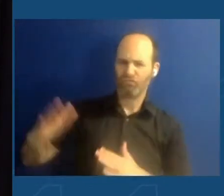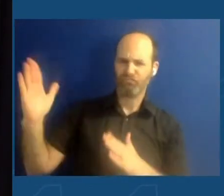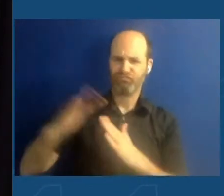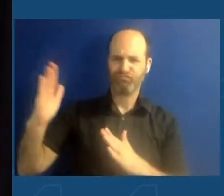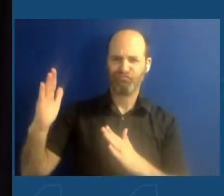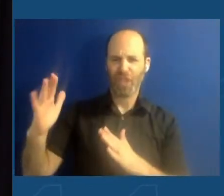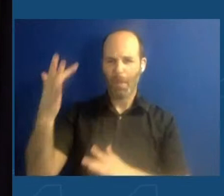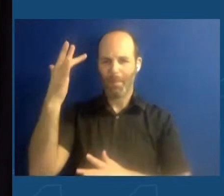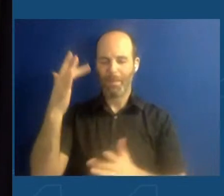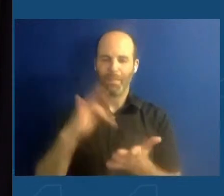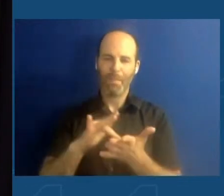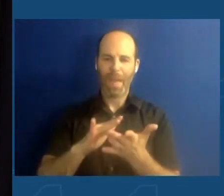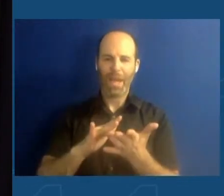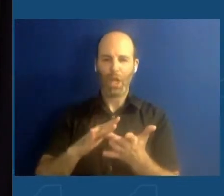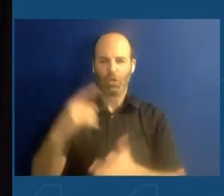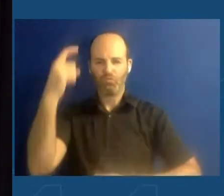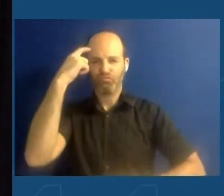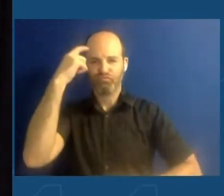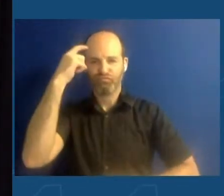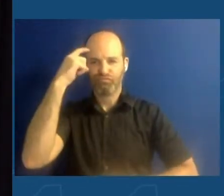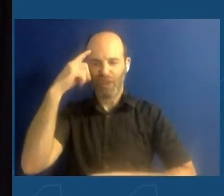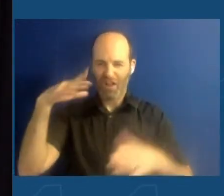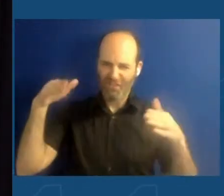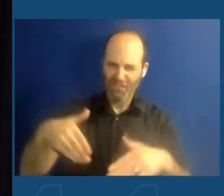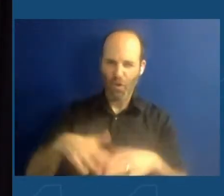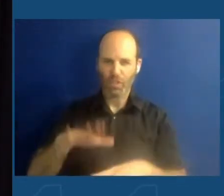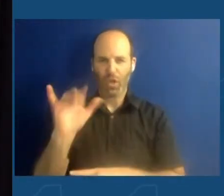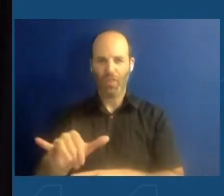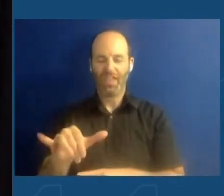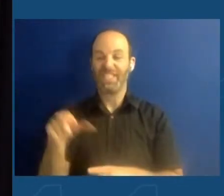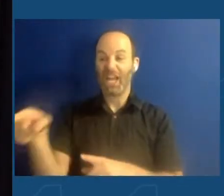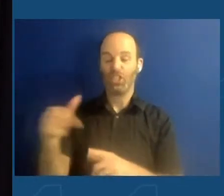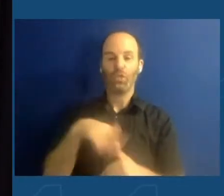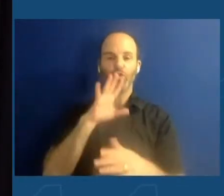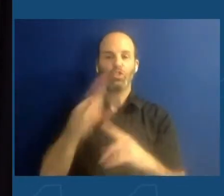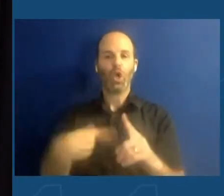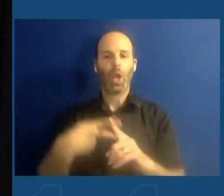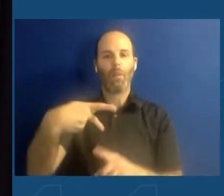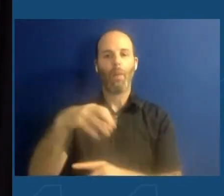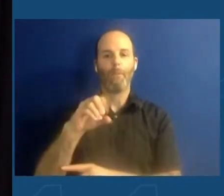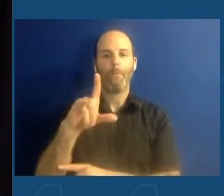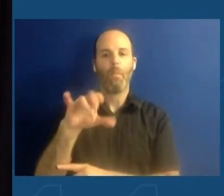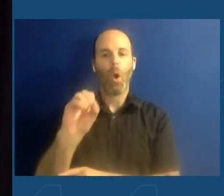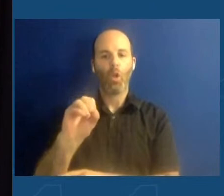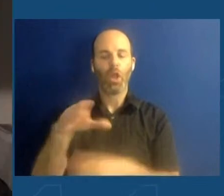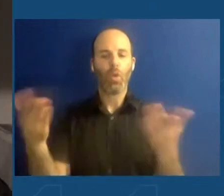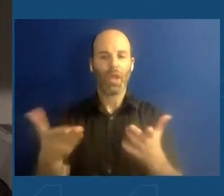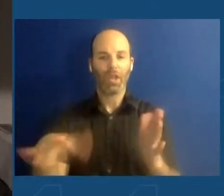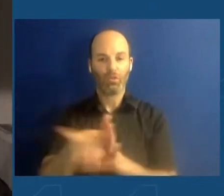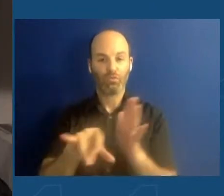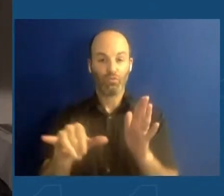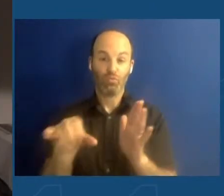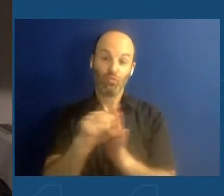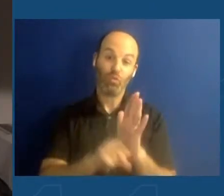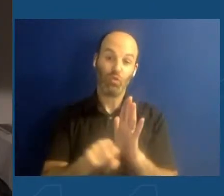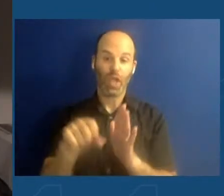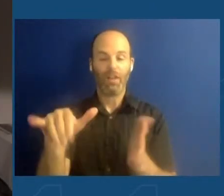mind focused on this nonstop, and she'll also address the issue of polio in the state of New York. So Dr. Bassett.